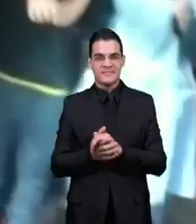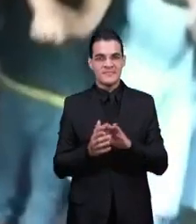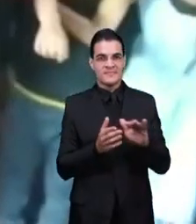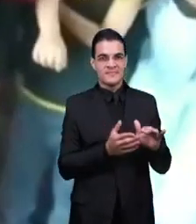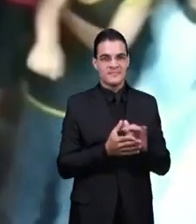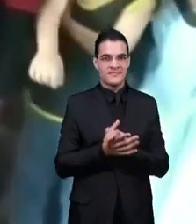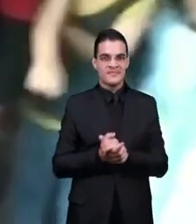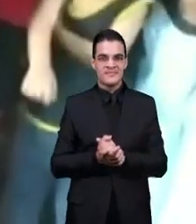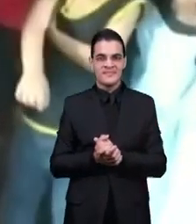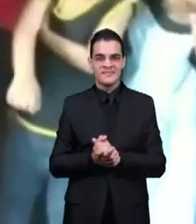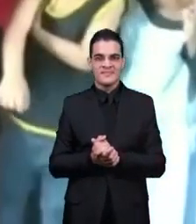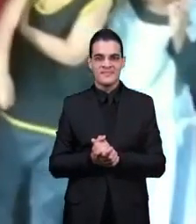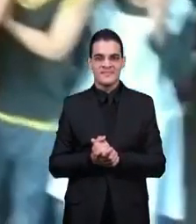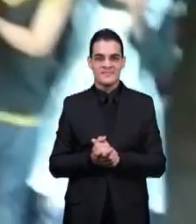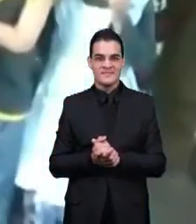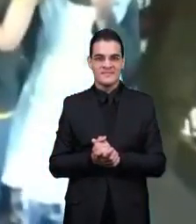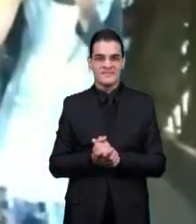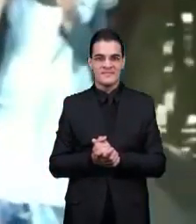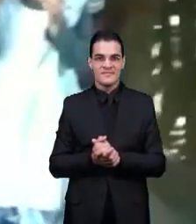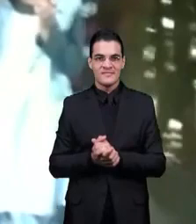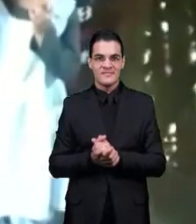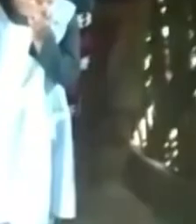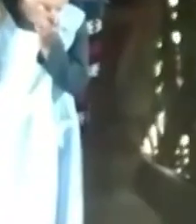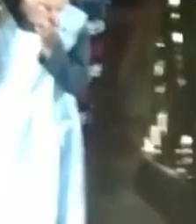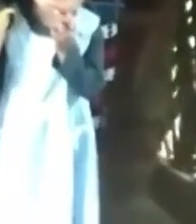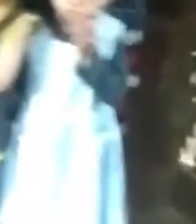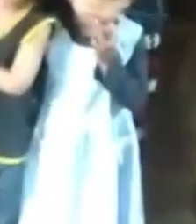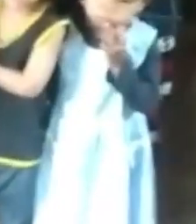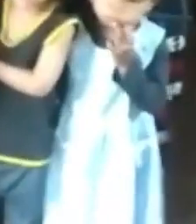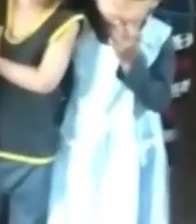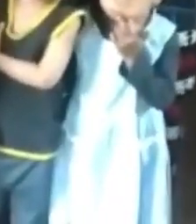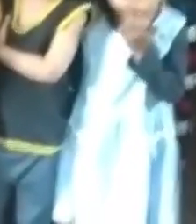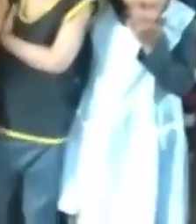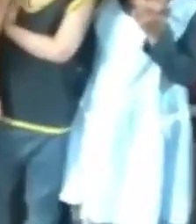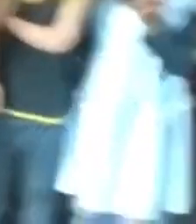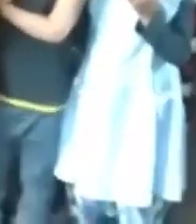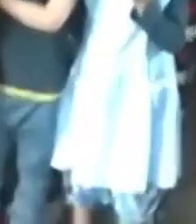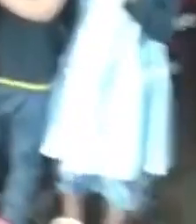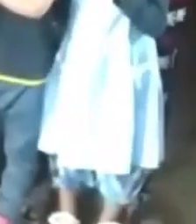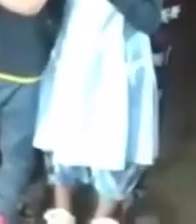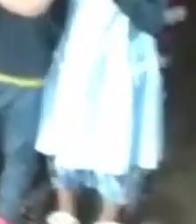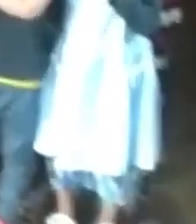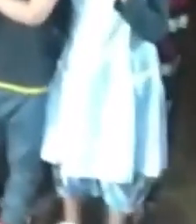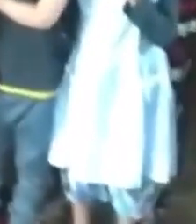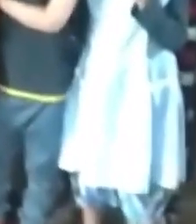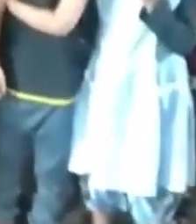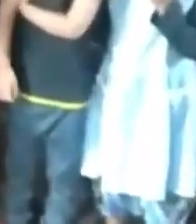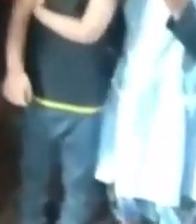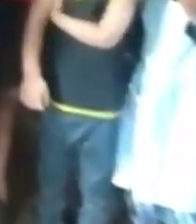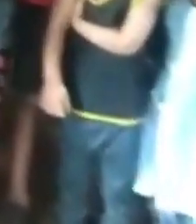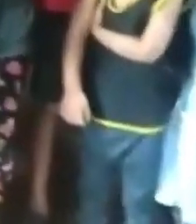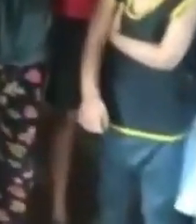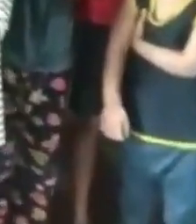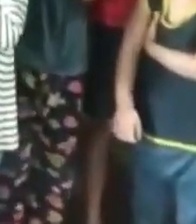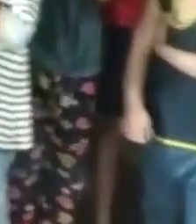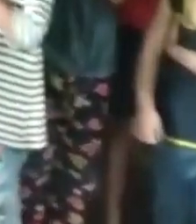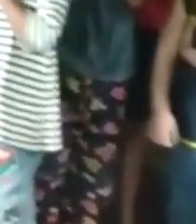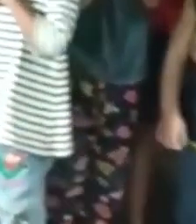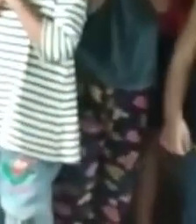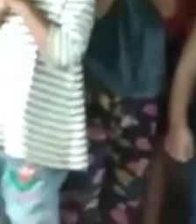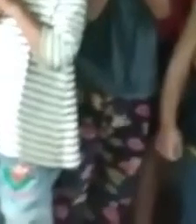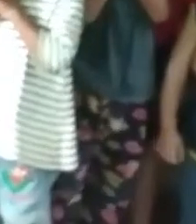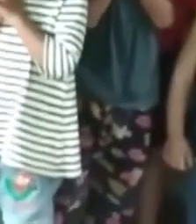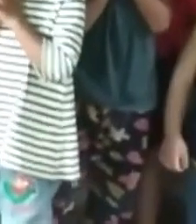Okay. Bow down your head and say, dear God. Dear God, thank you